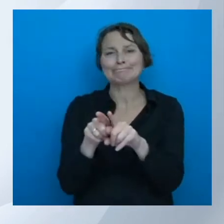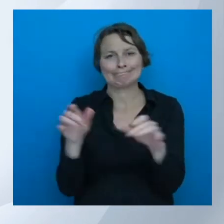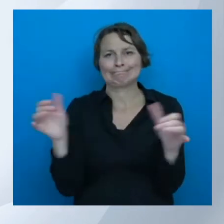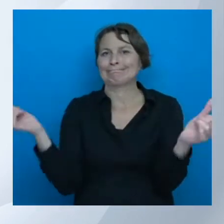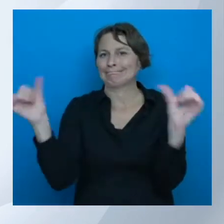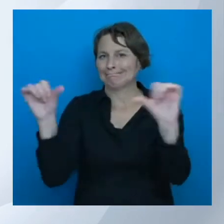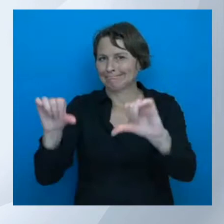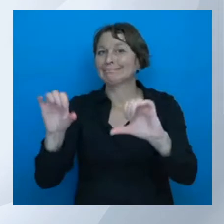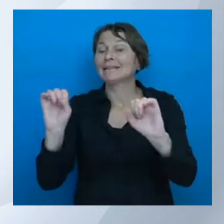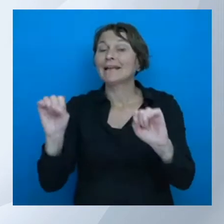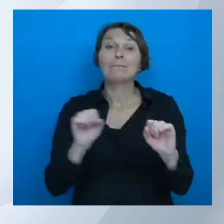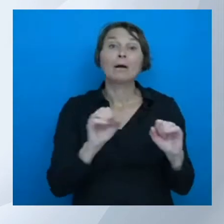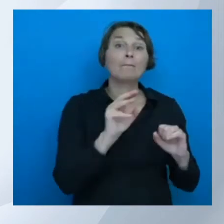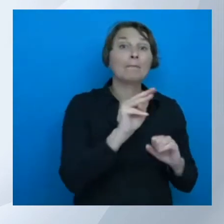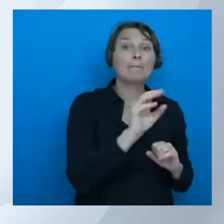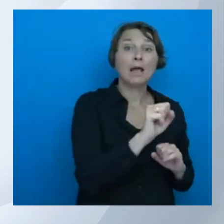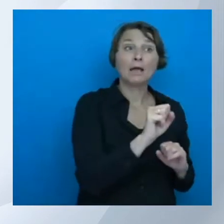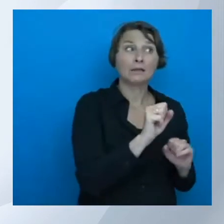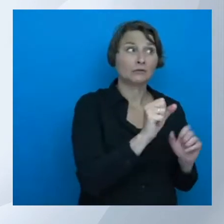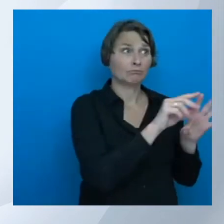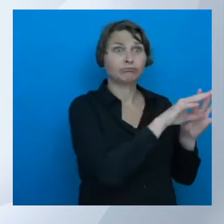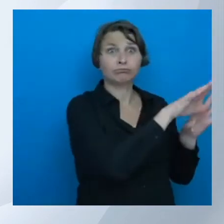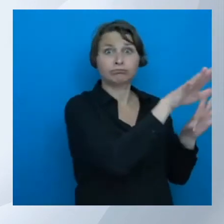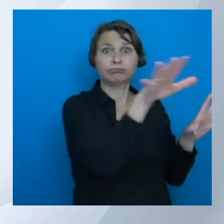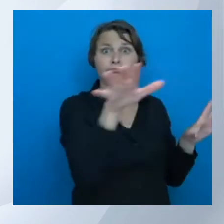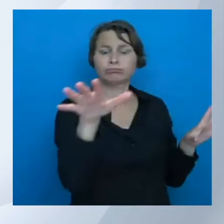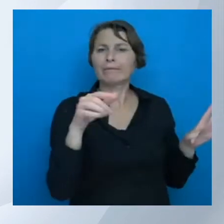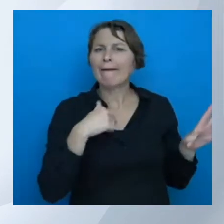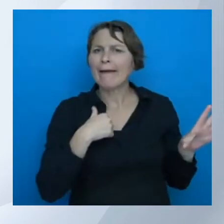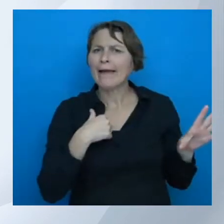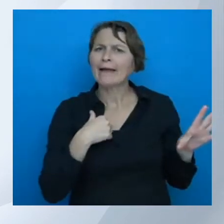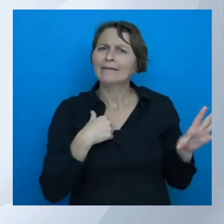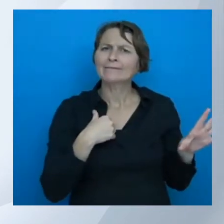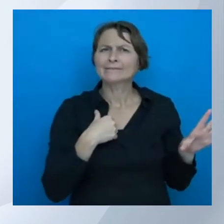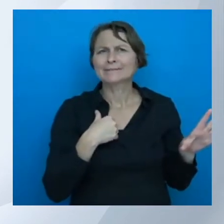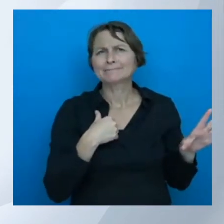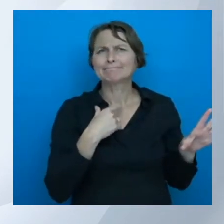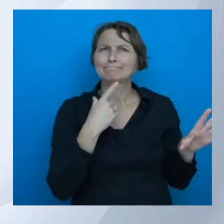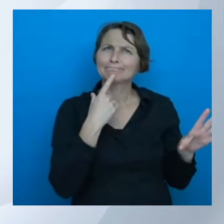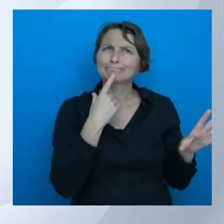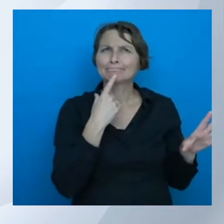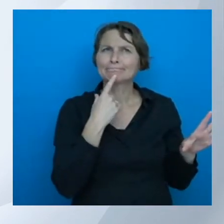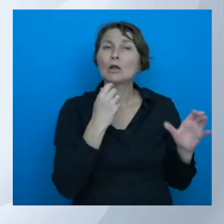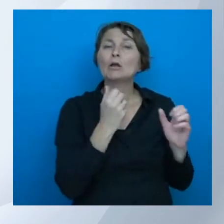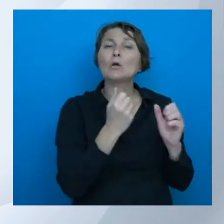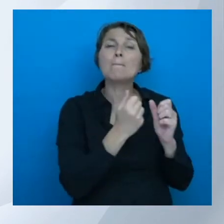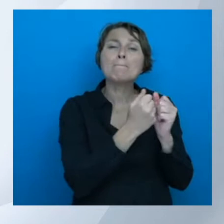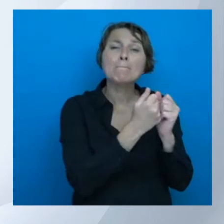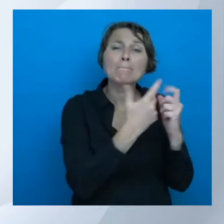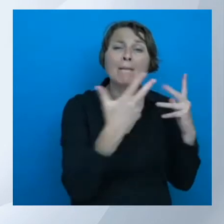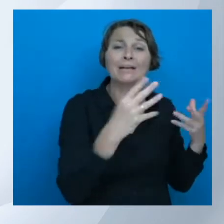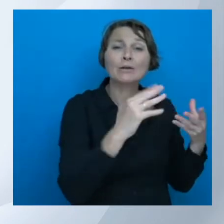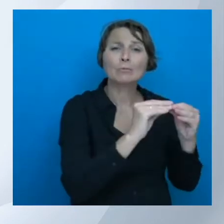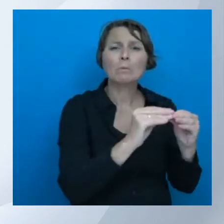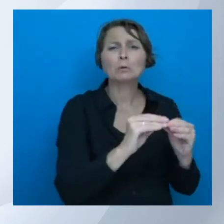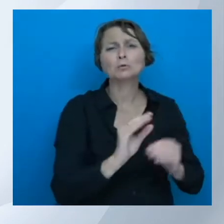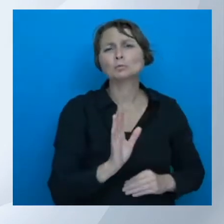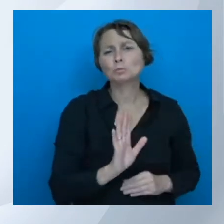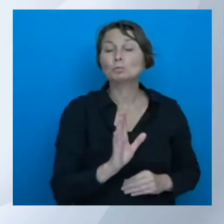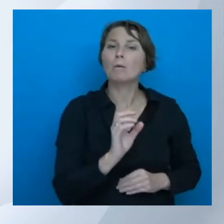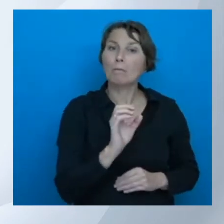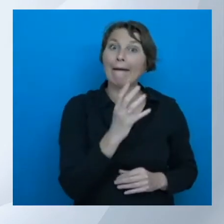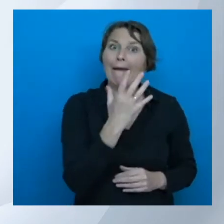Microsoft very widely. So I doubt it's got that many issues. Now, of